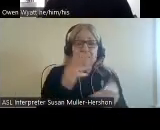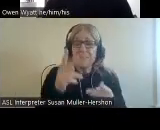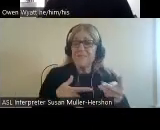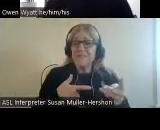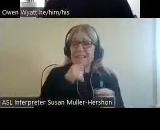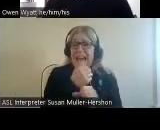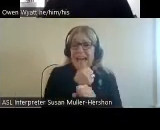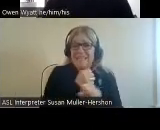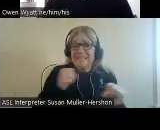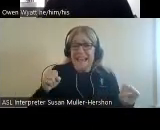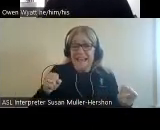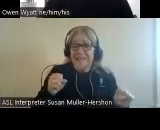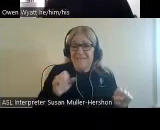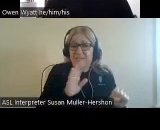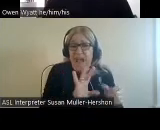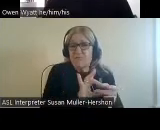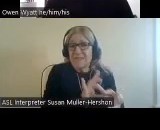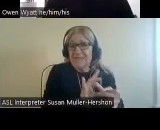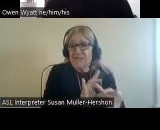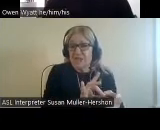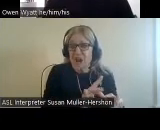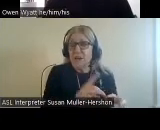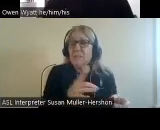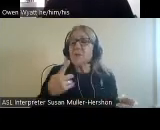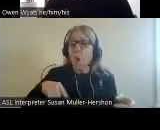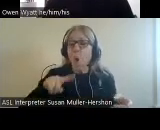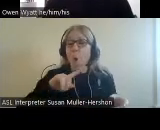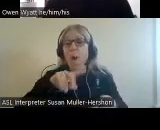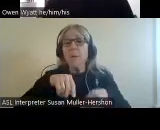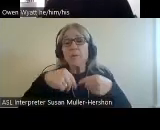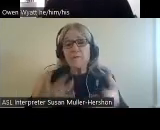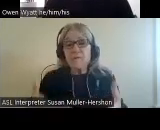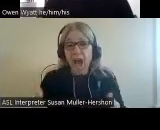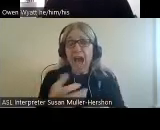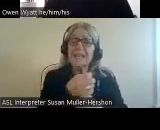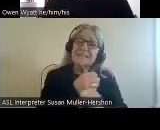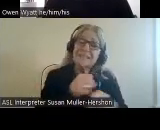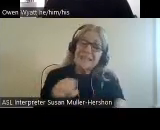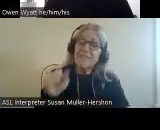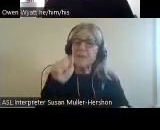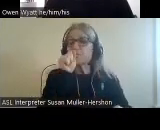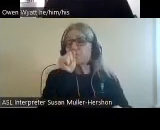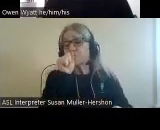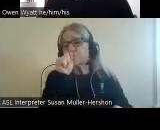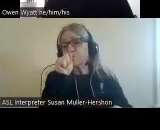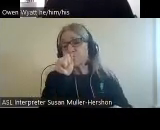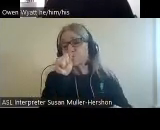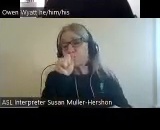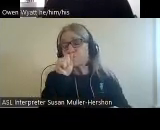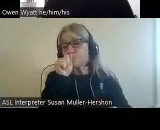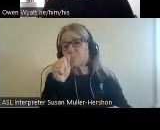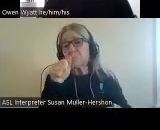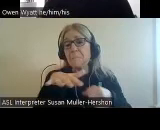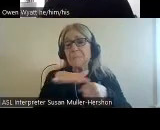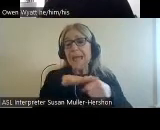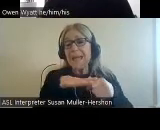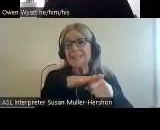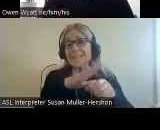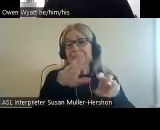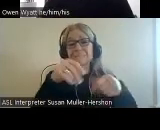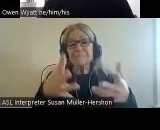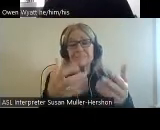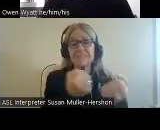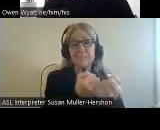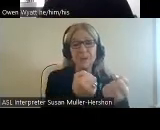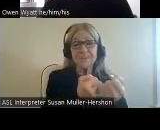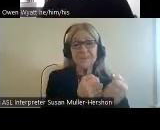unsafe in their relationship, and we can provide a safe and confidential space in order to provide support, but also